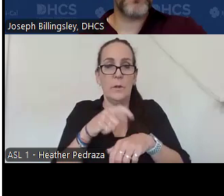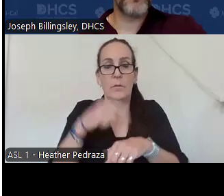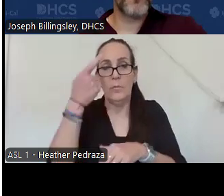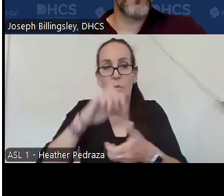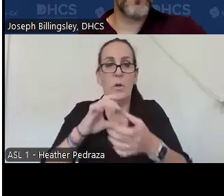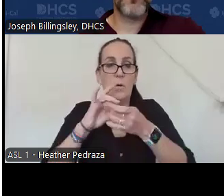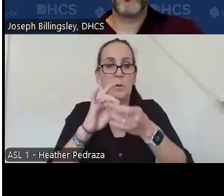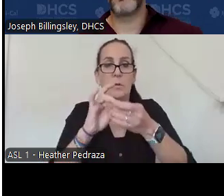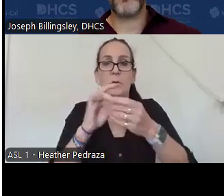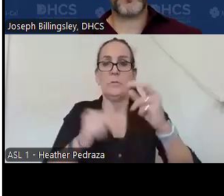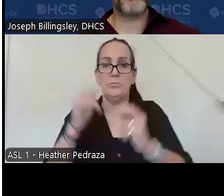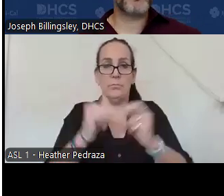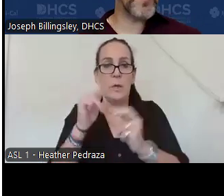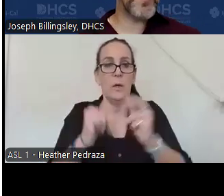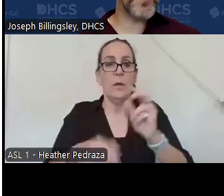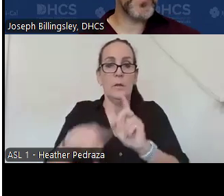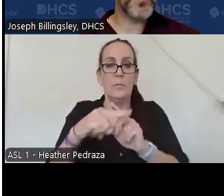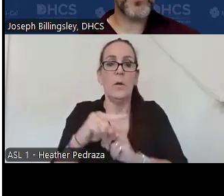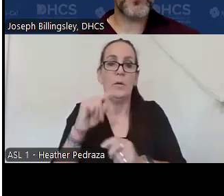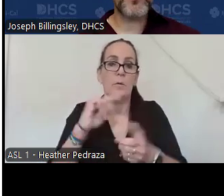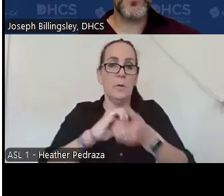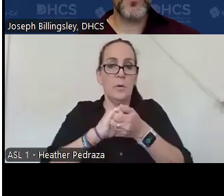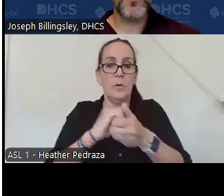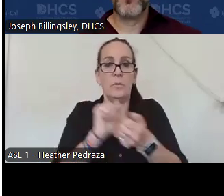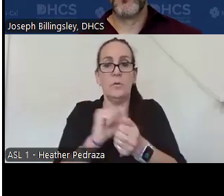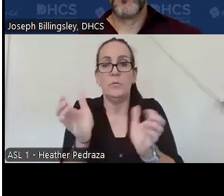plans. Next slide.